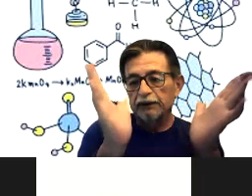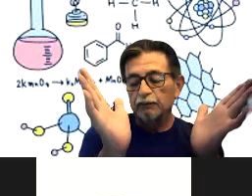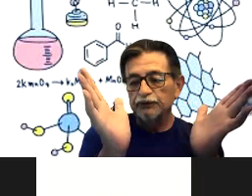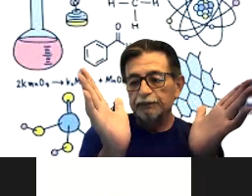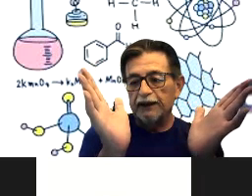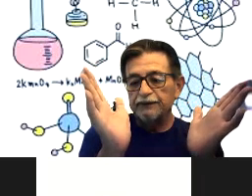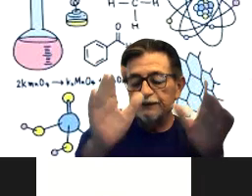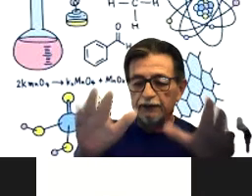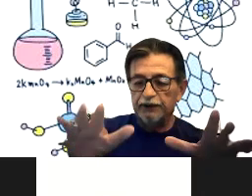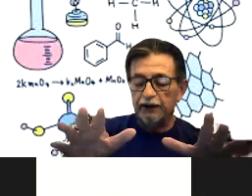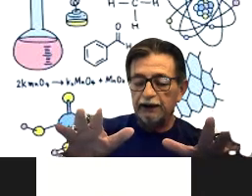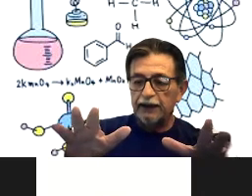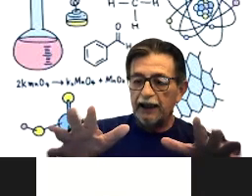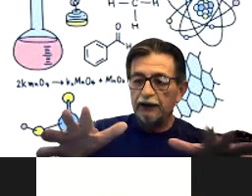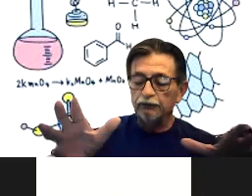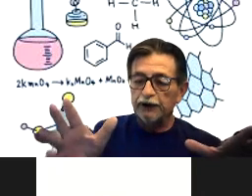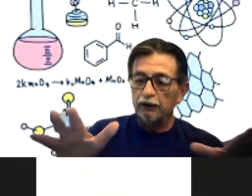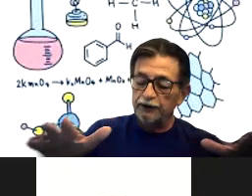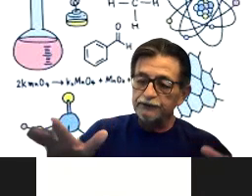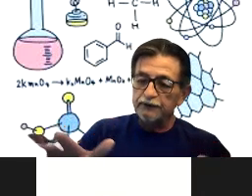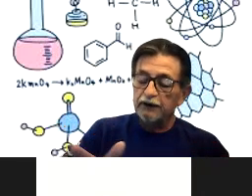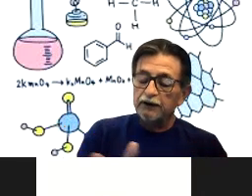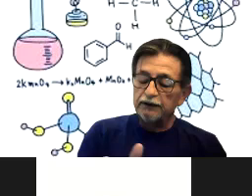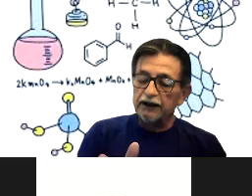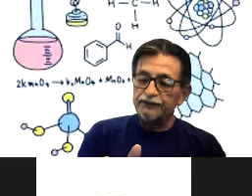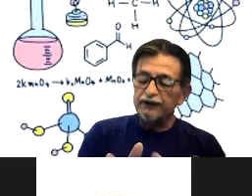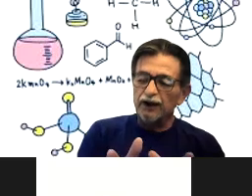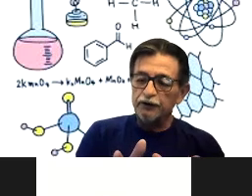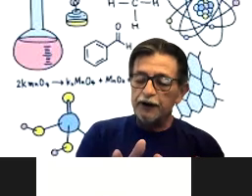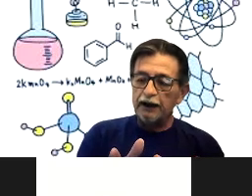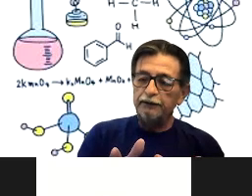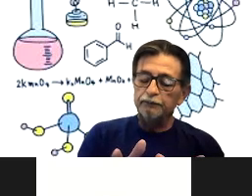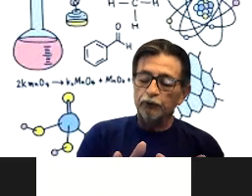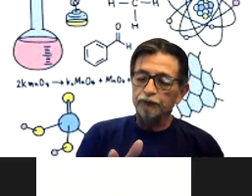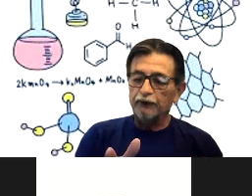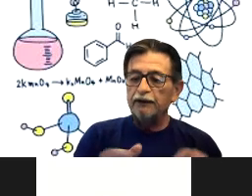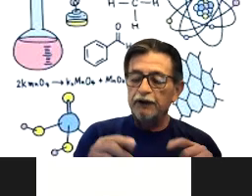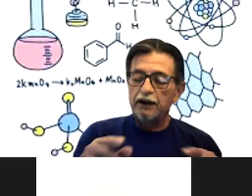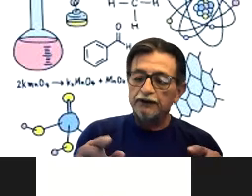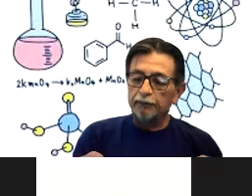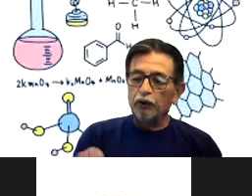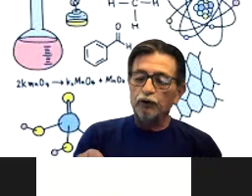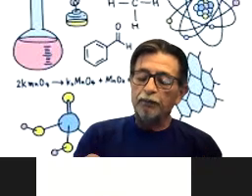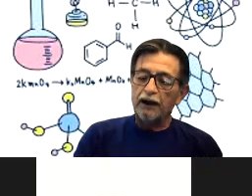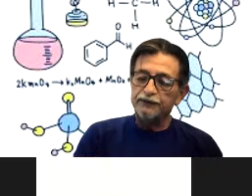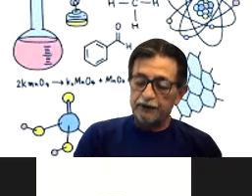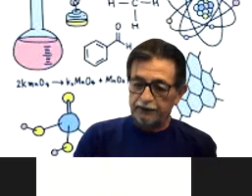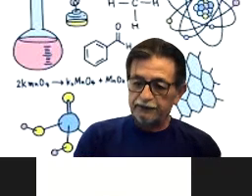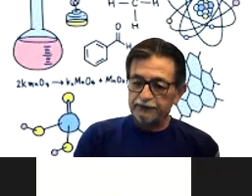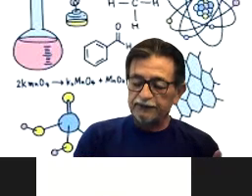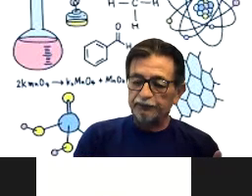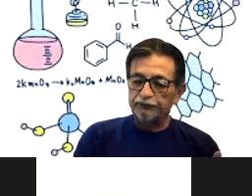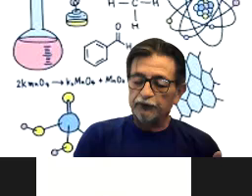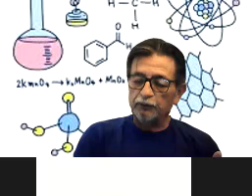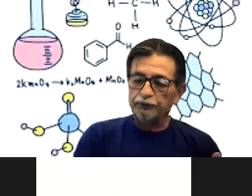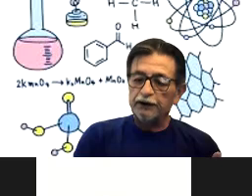take up a lot more space, and that angle now is less than 109.5, the polar bonds in